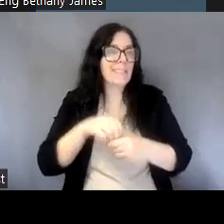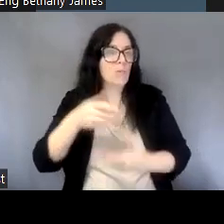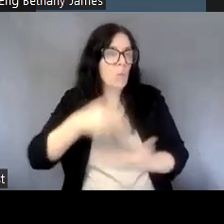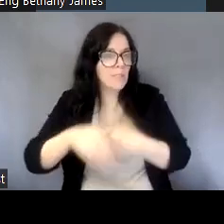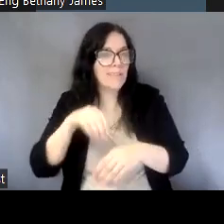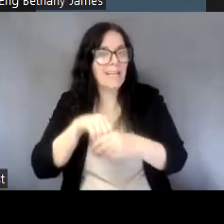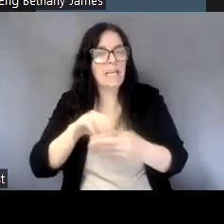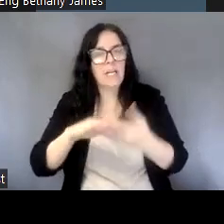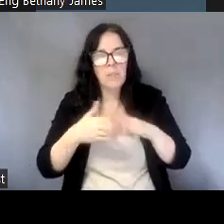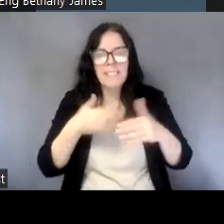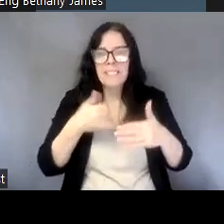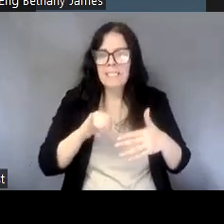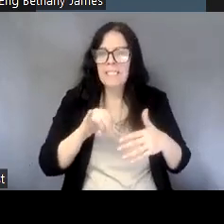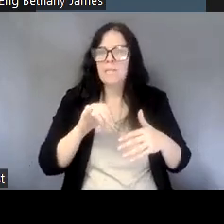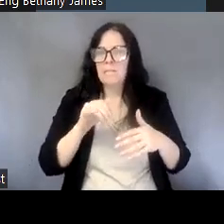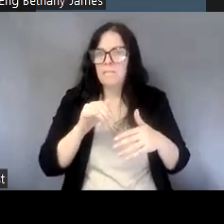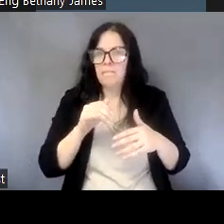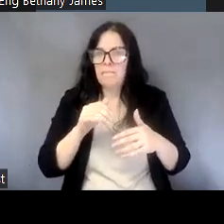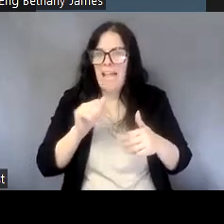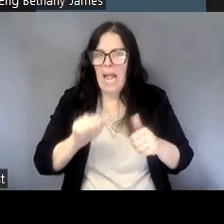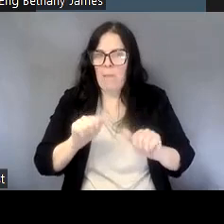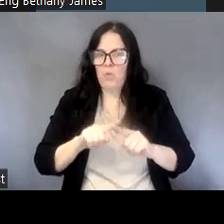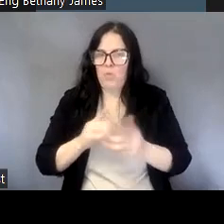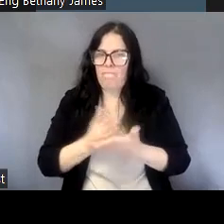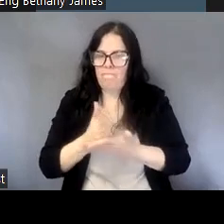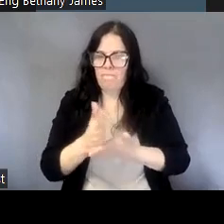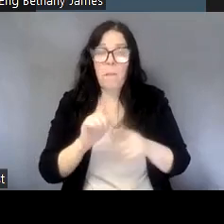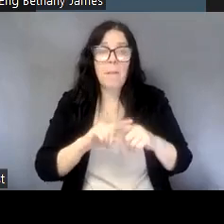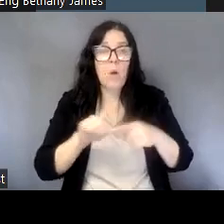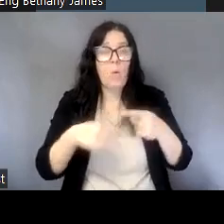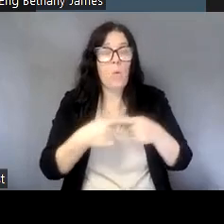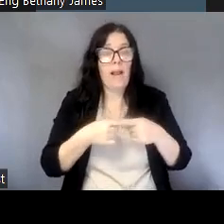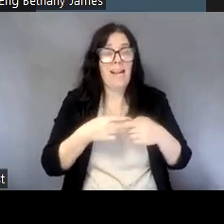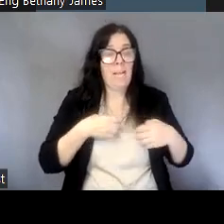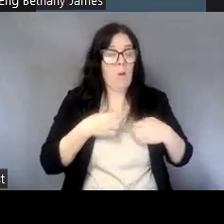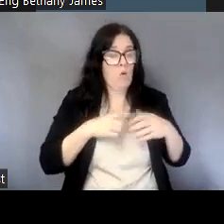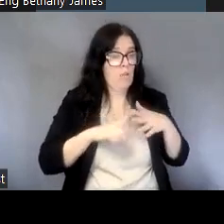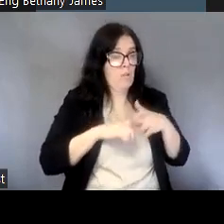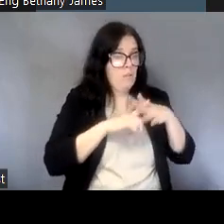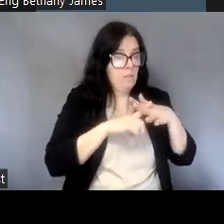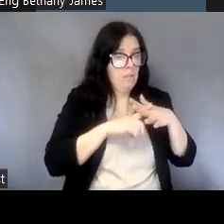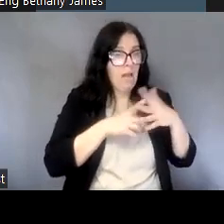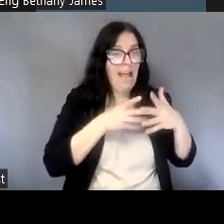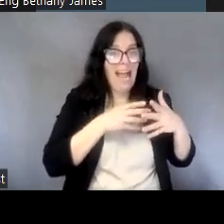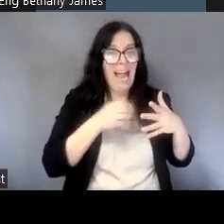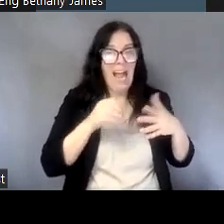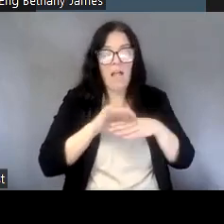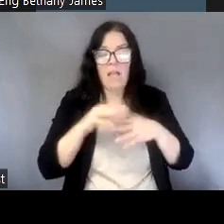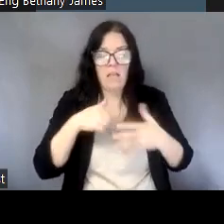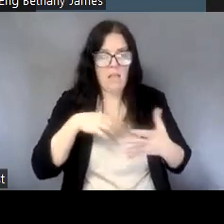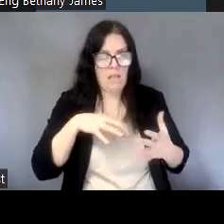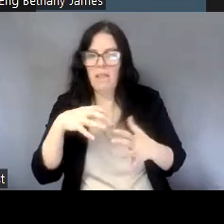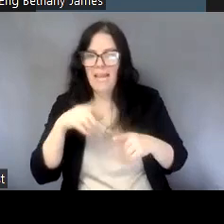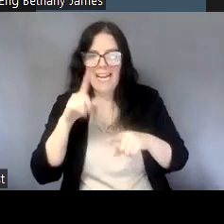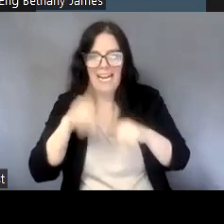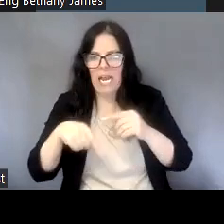a construct, within their family. It's when a person isn't functioning well, that's when we talk about mental health